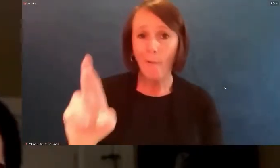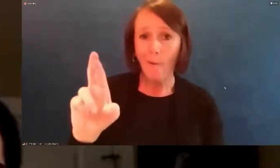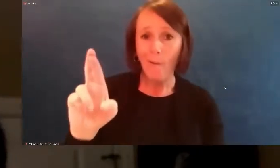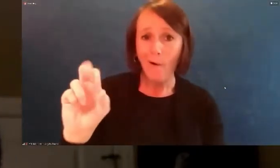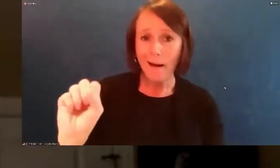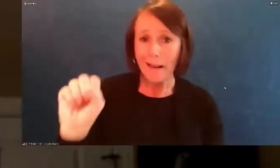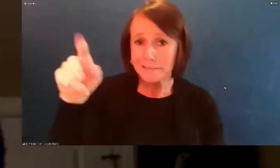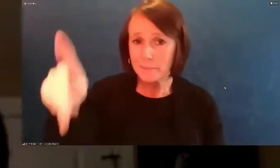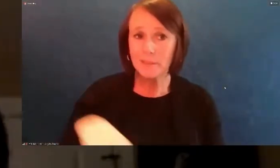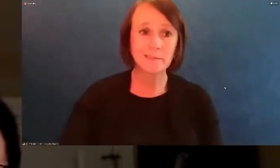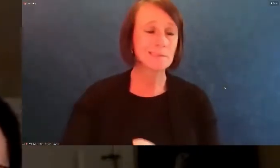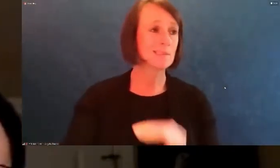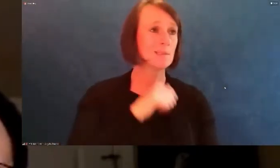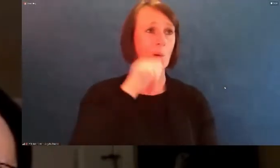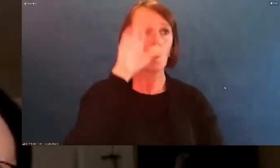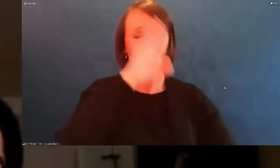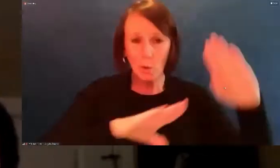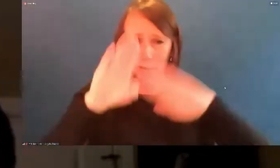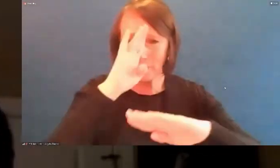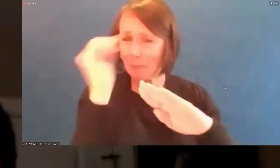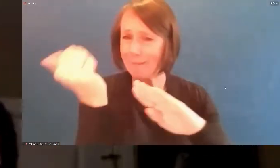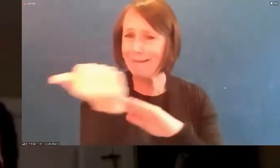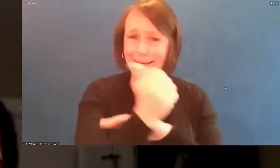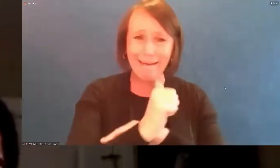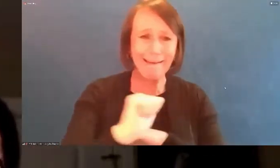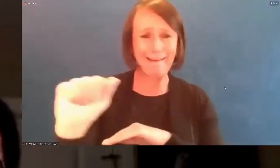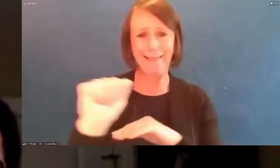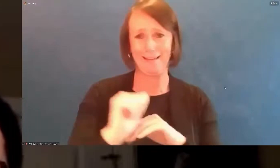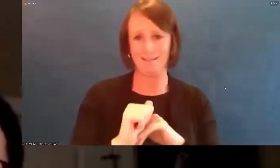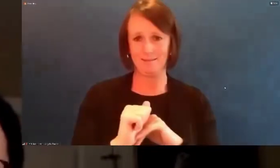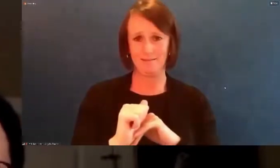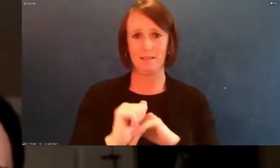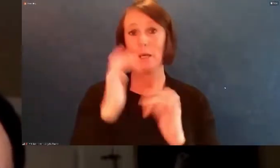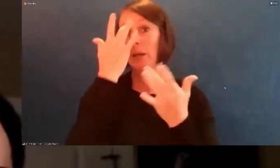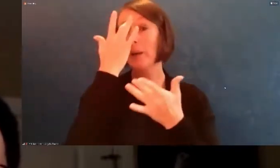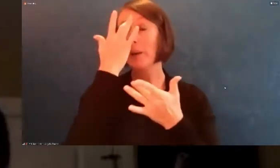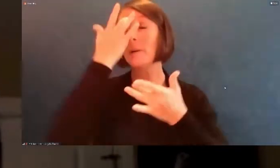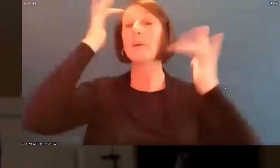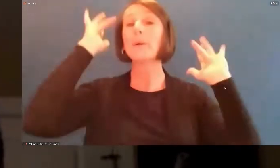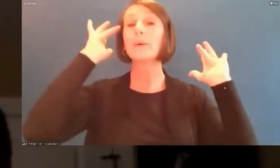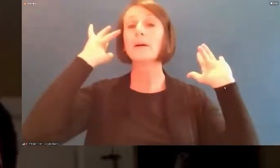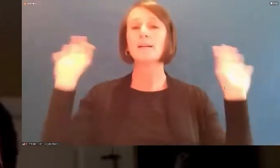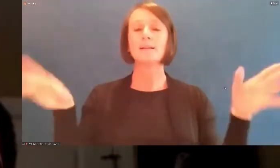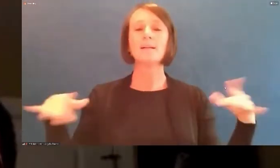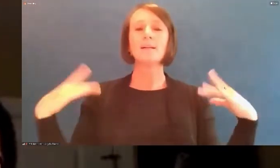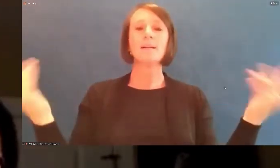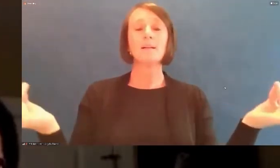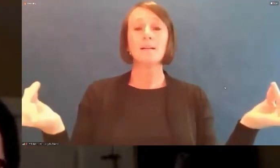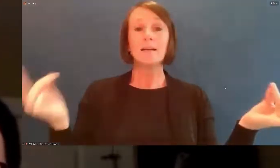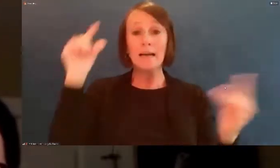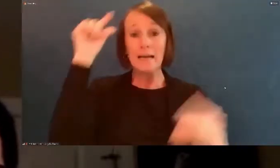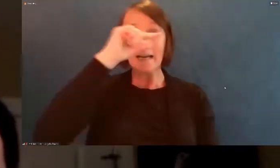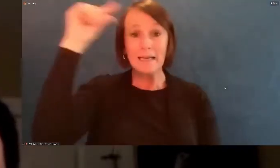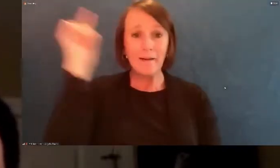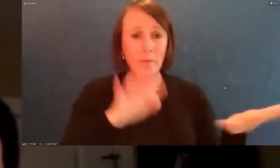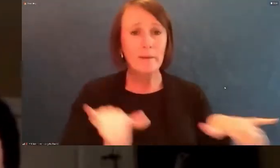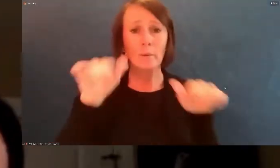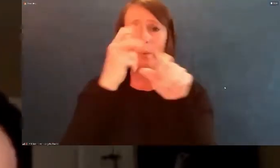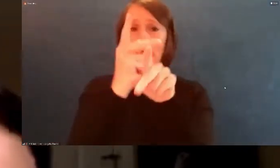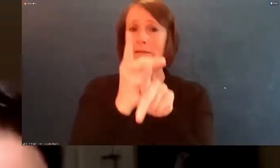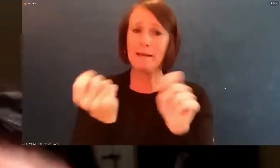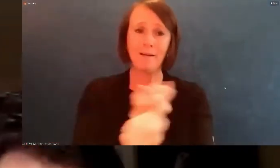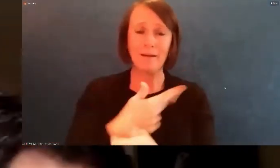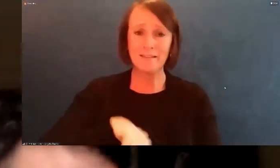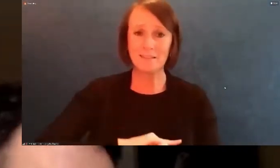out. Don't worry about it. Don't worry about anything. Everything's going to be just fine. Justin Trudeau is going to take care of all of us.